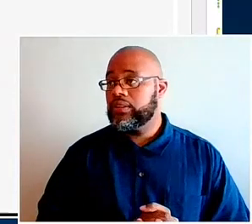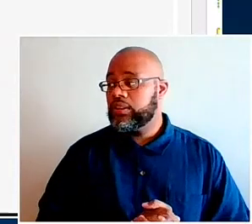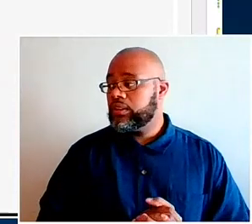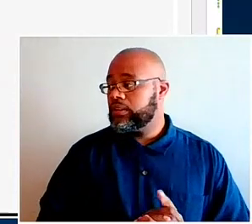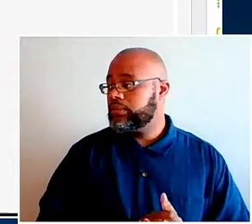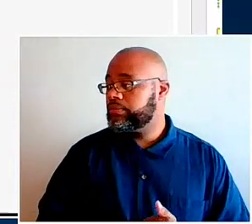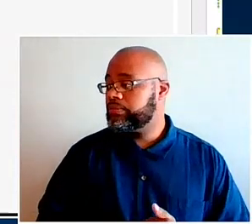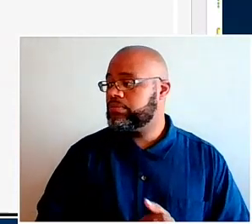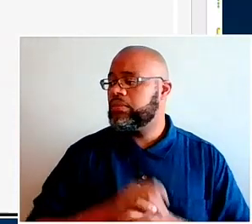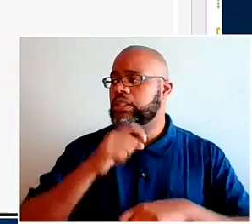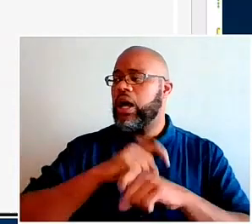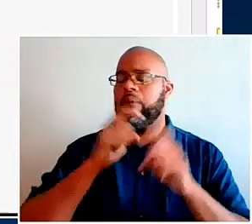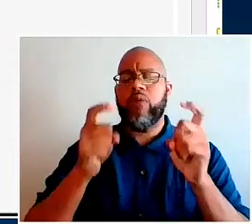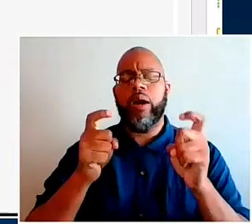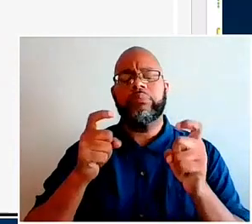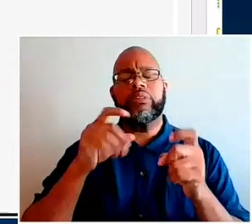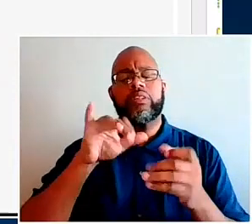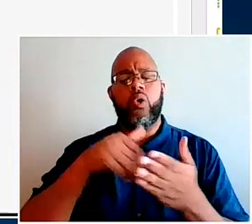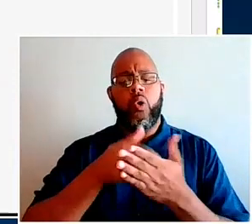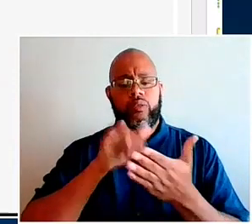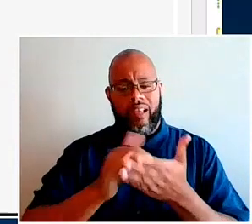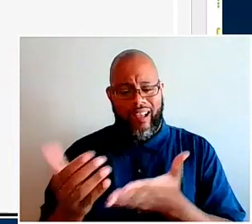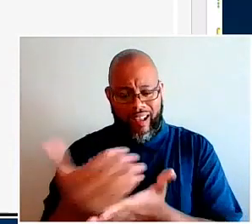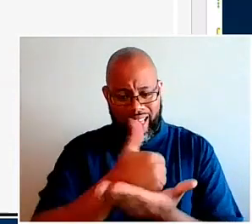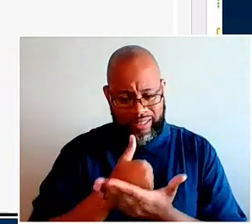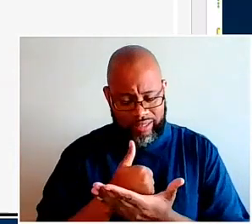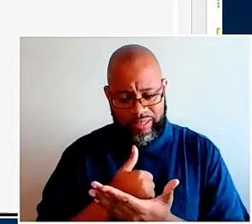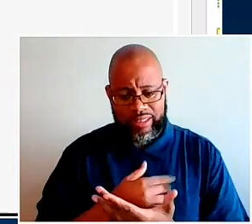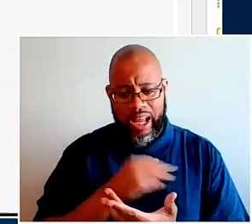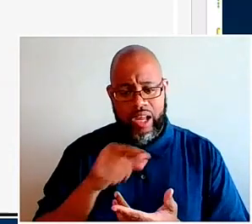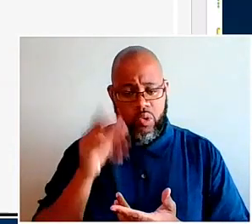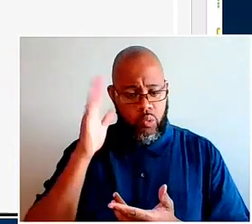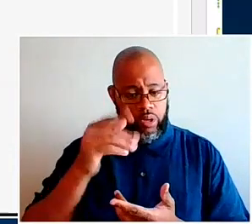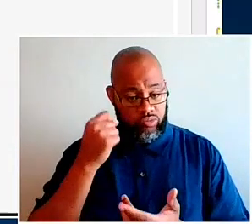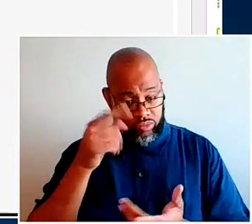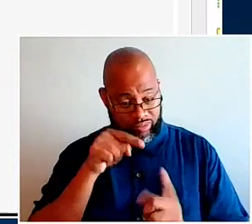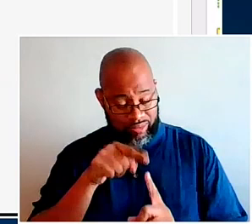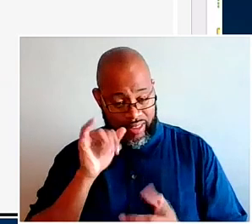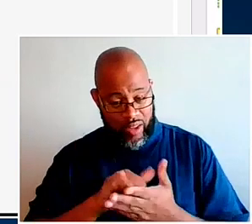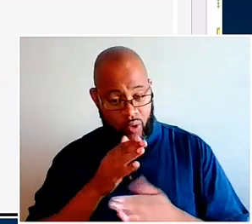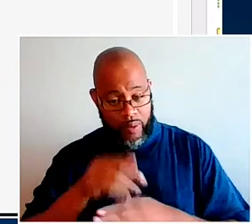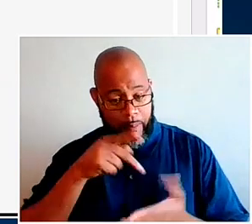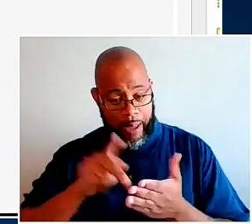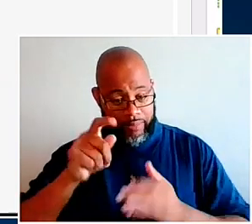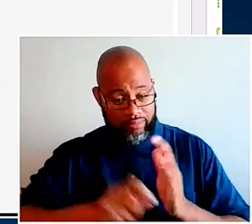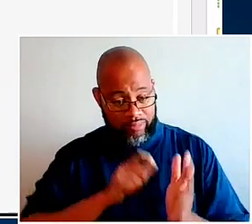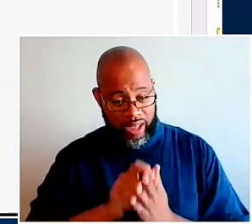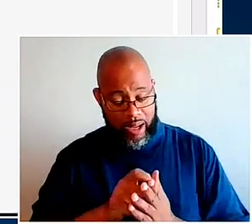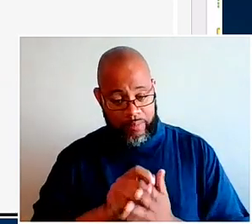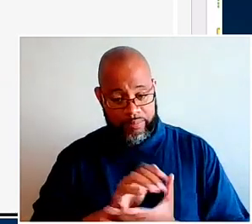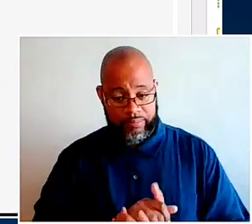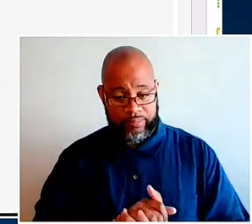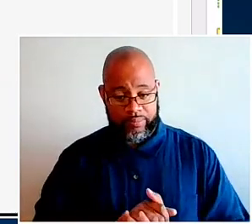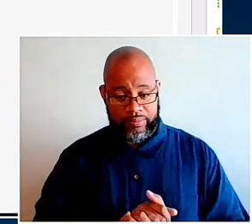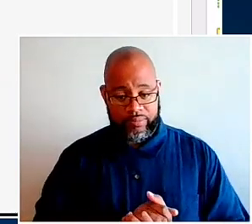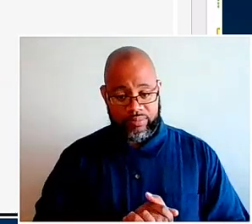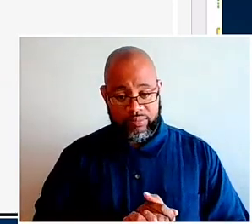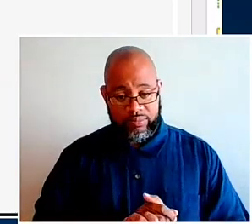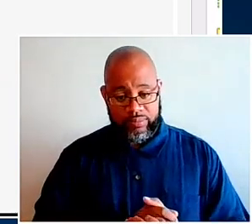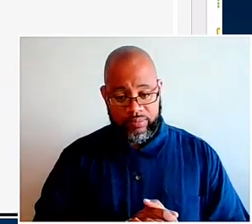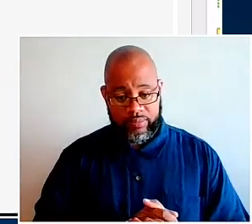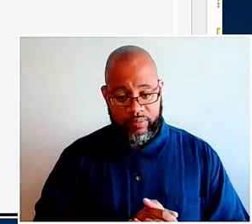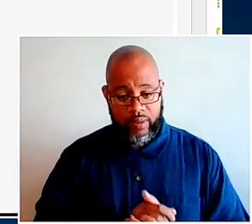the timeframes within which all of this is collected, and you will note there that we have the overpayment timelines we've put in here